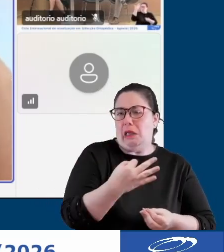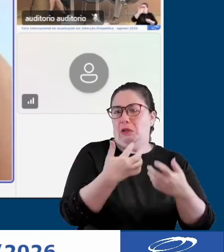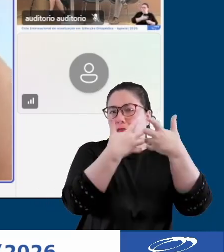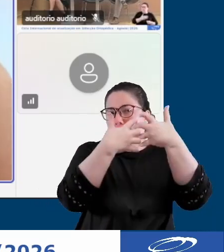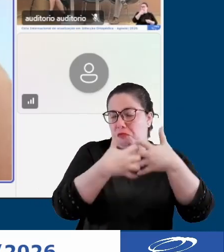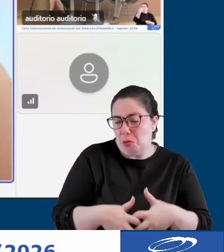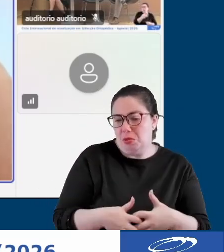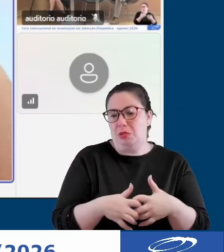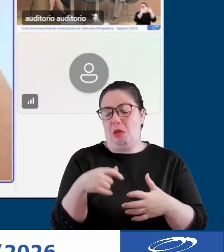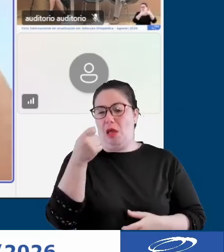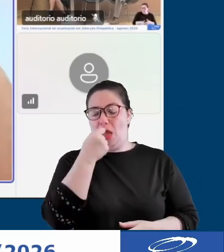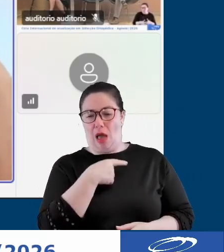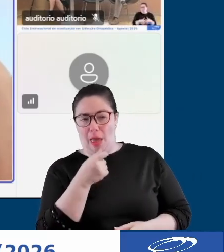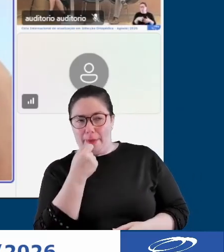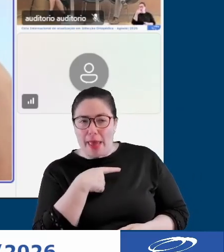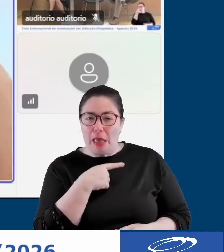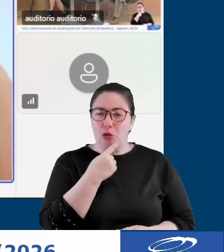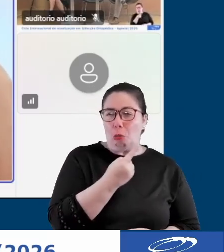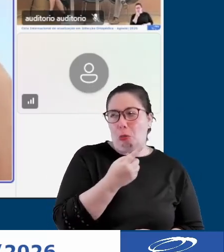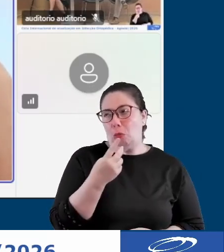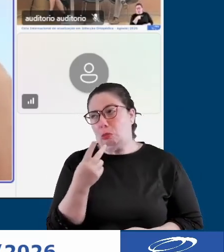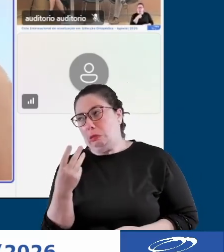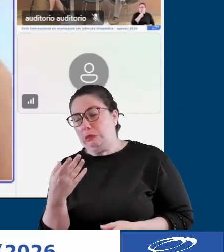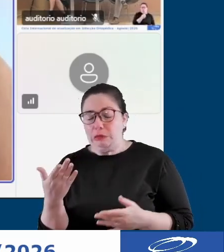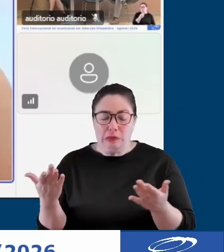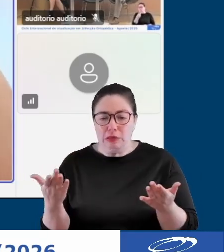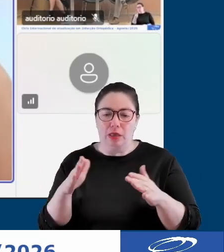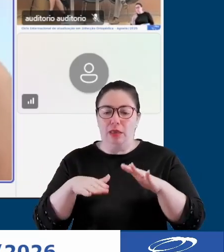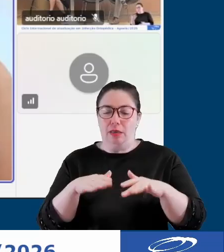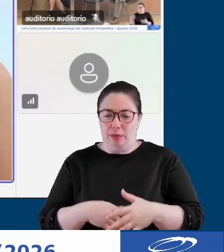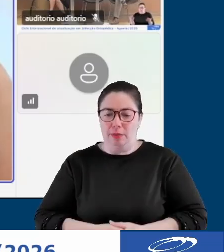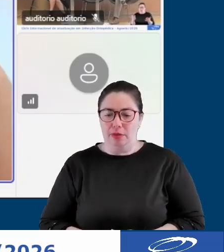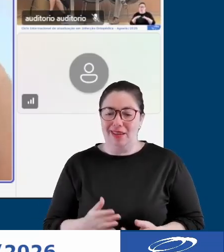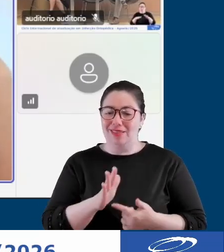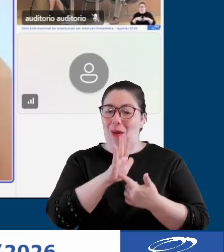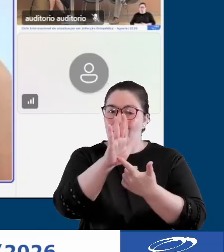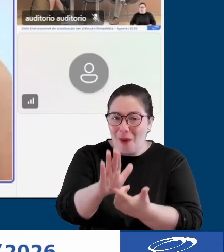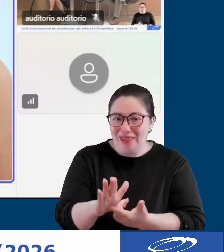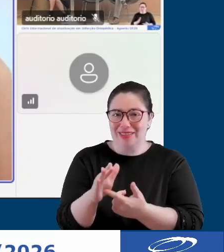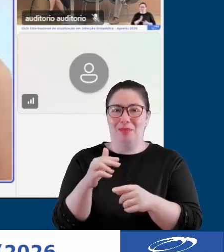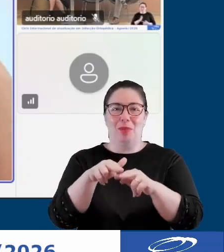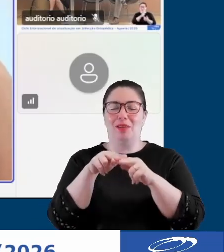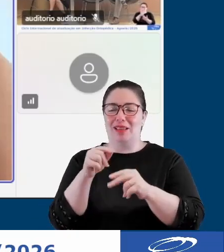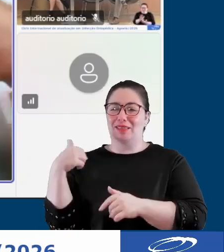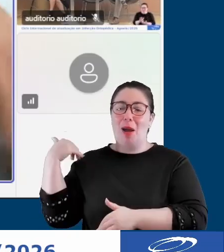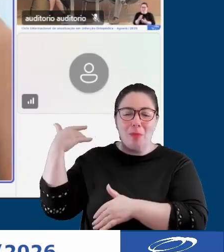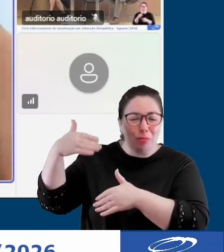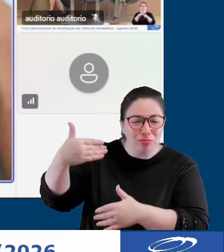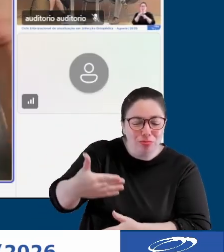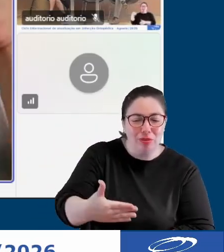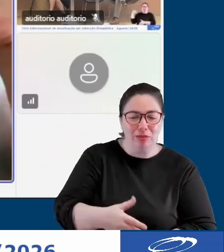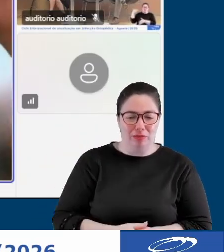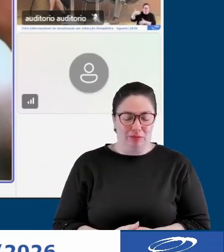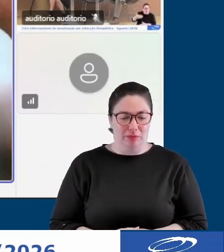that we have done, which I didn't bring to you today, shows that when you put local antibiotics in, it will